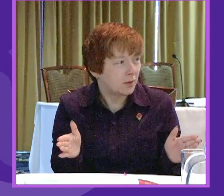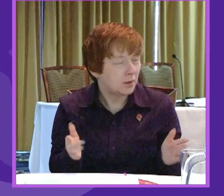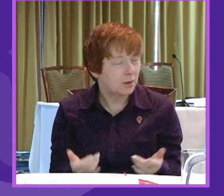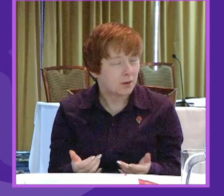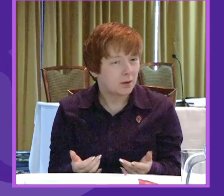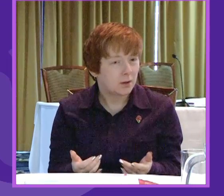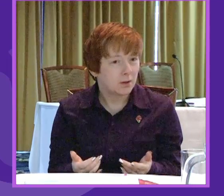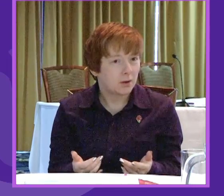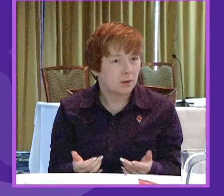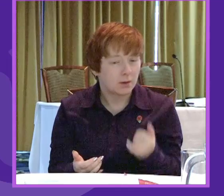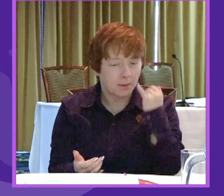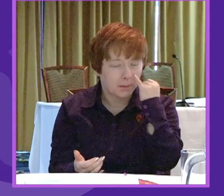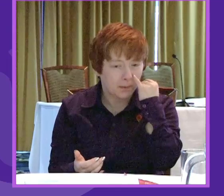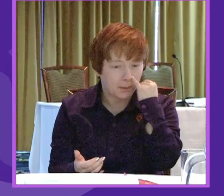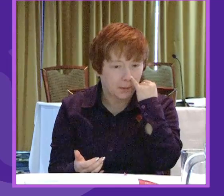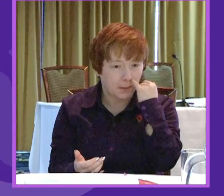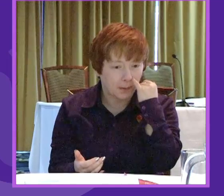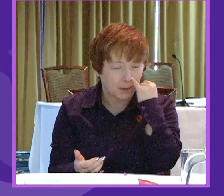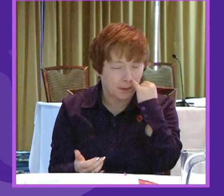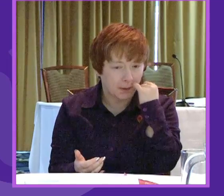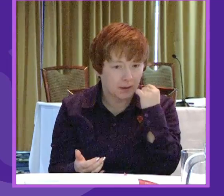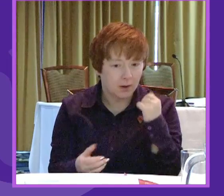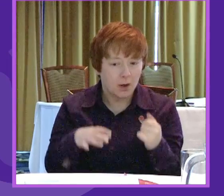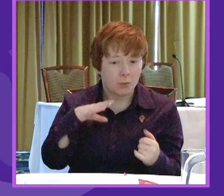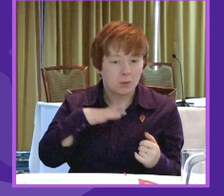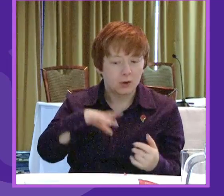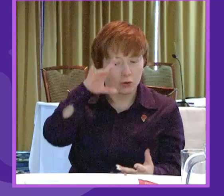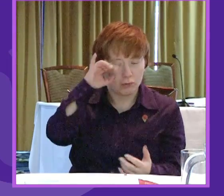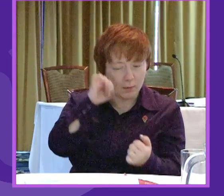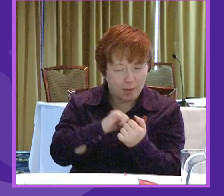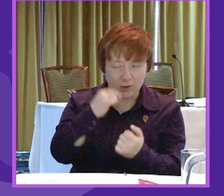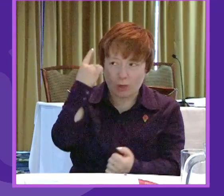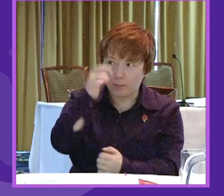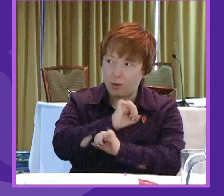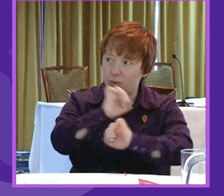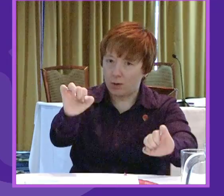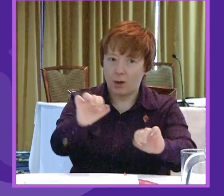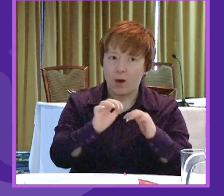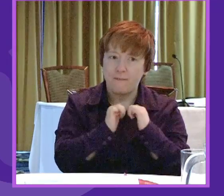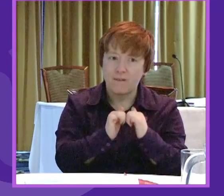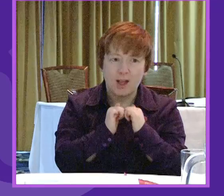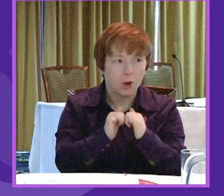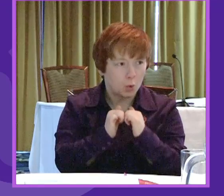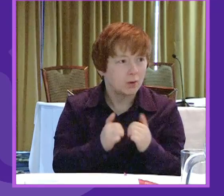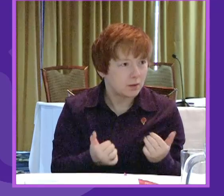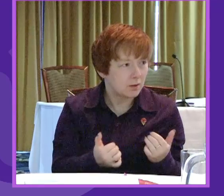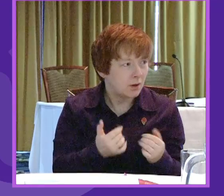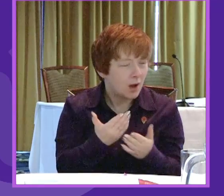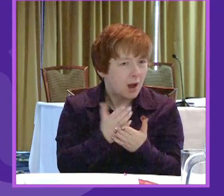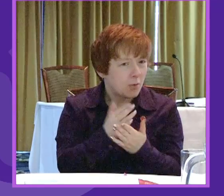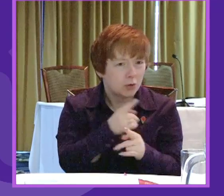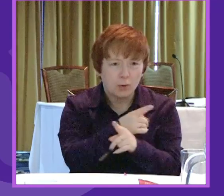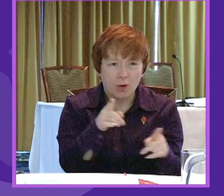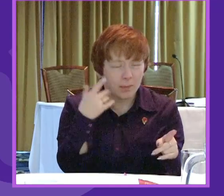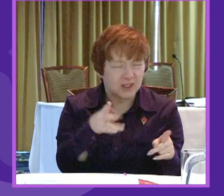to keep... remembering, I suppose, and exploring what our values are. And I think I